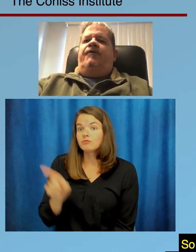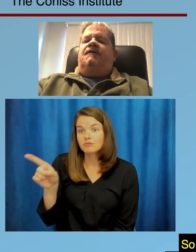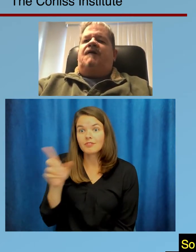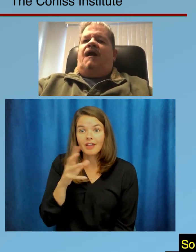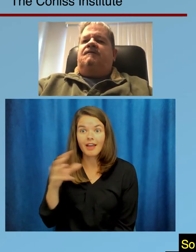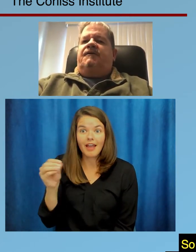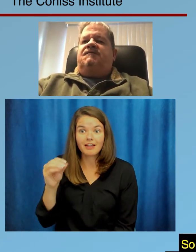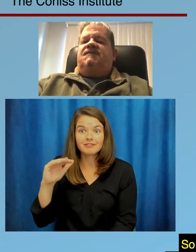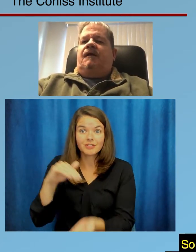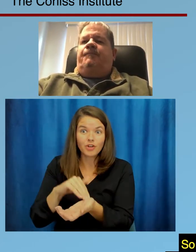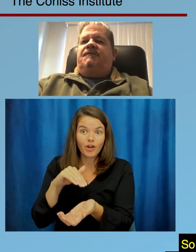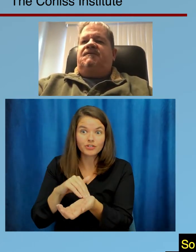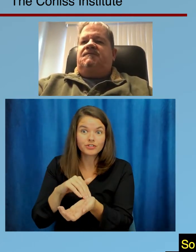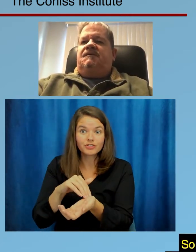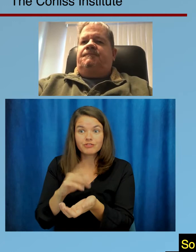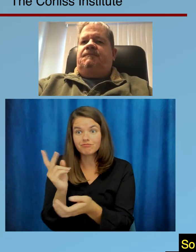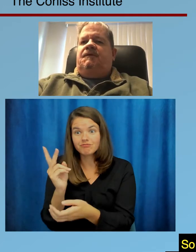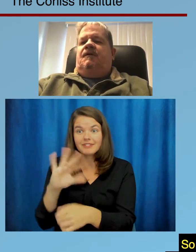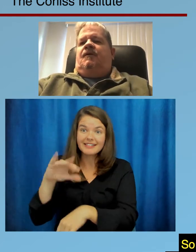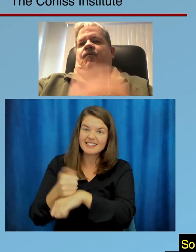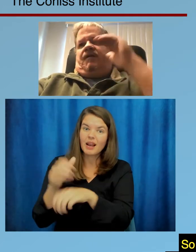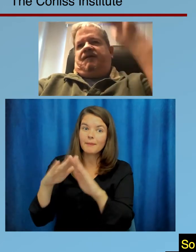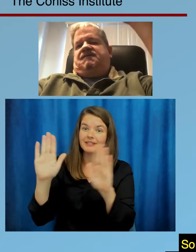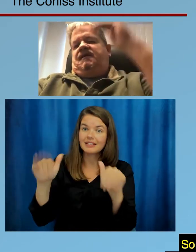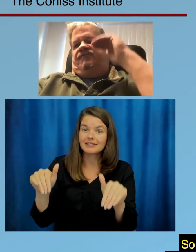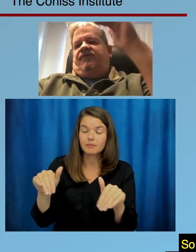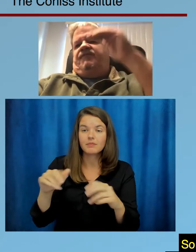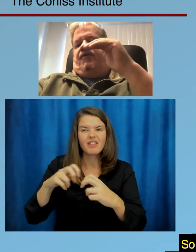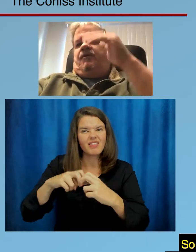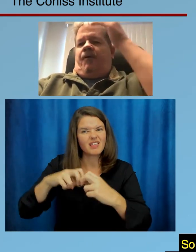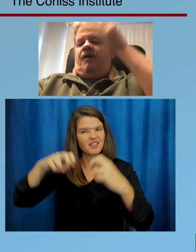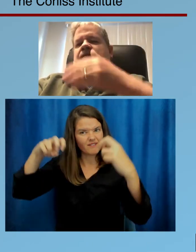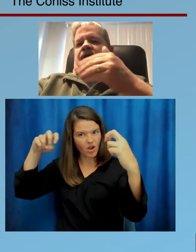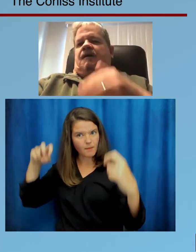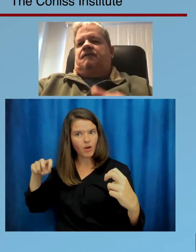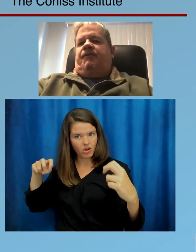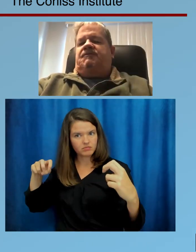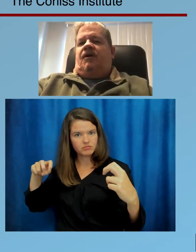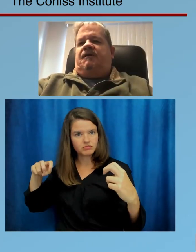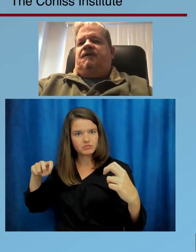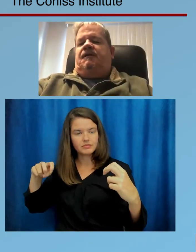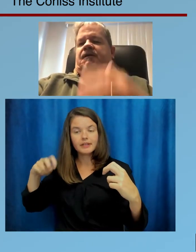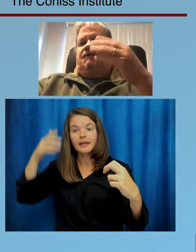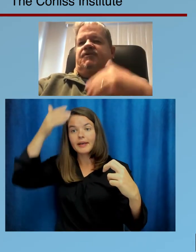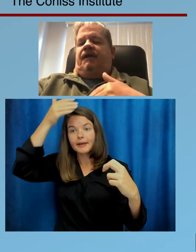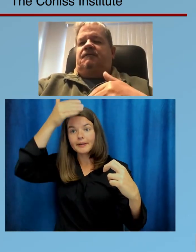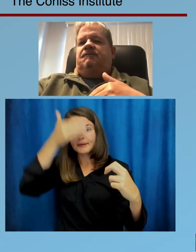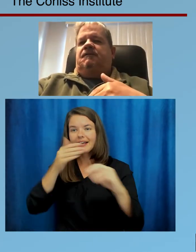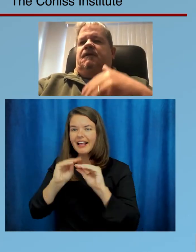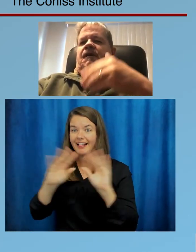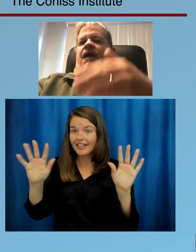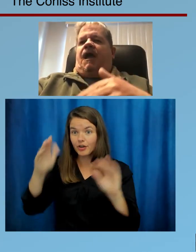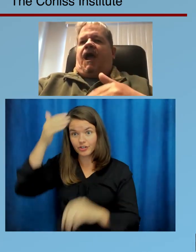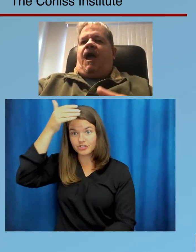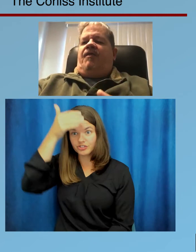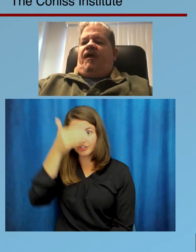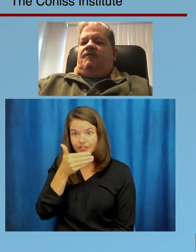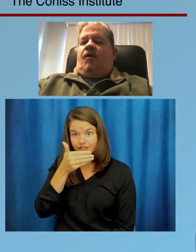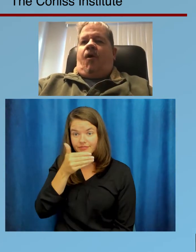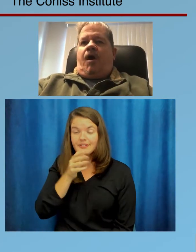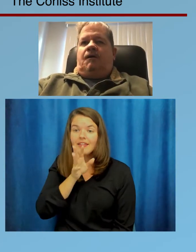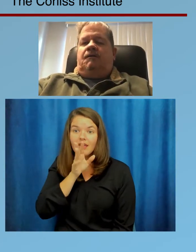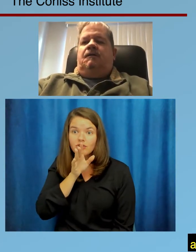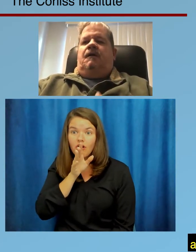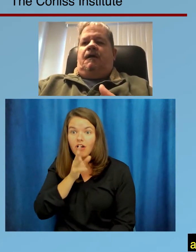So her and her doctor has set up a system where they sit very far apart. The doctor puts on a clear shield and